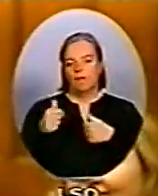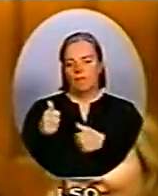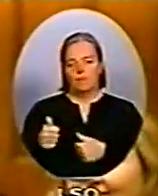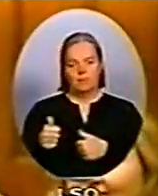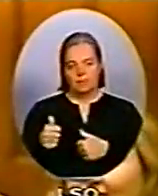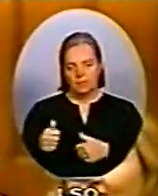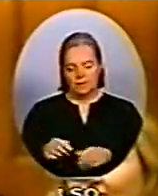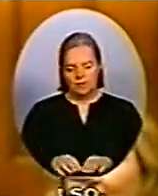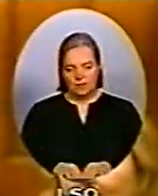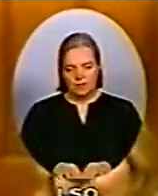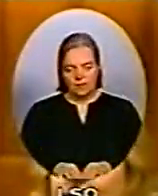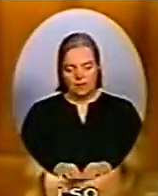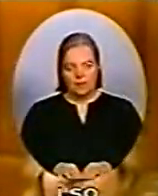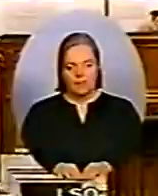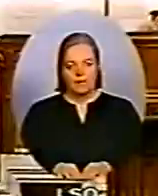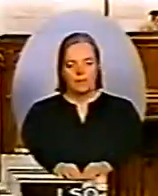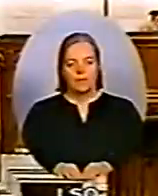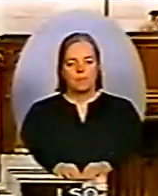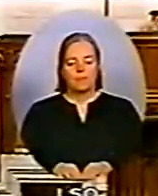clearly,